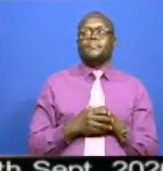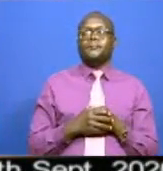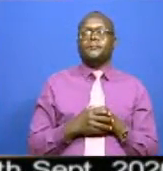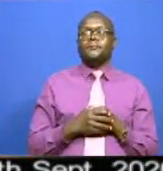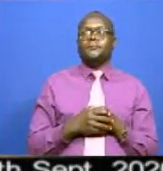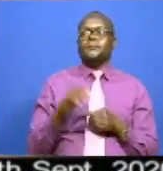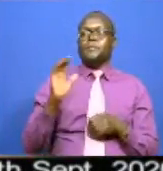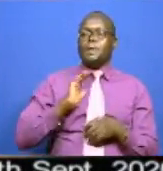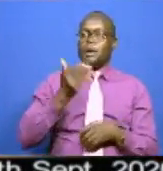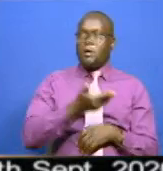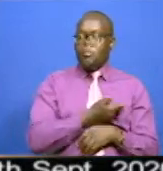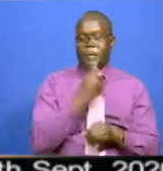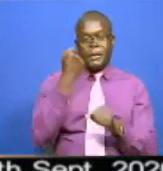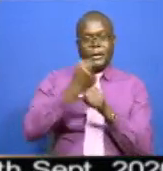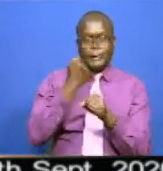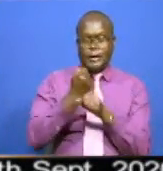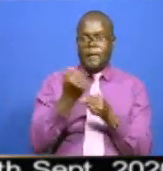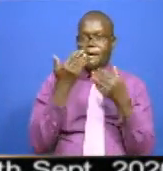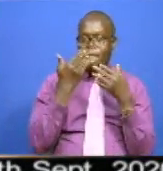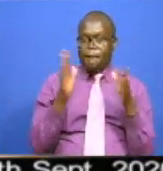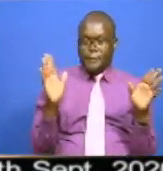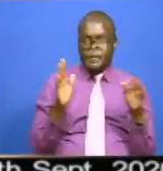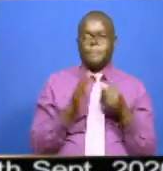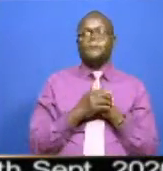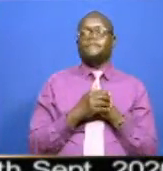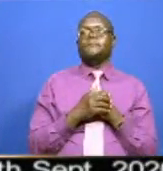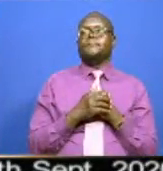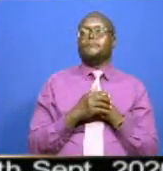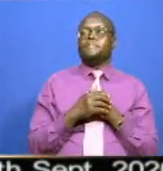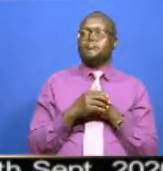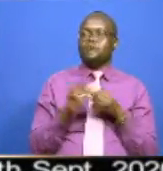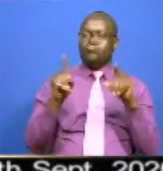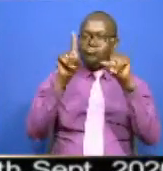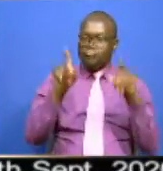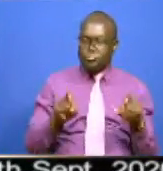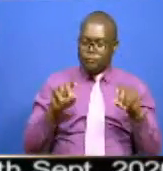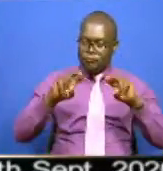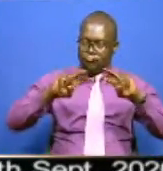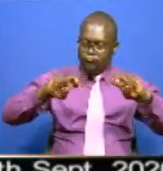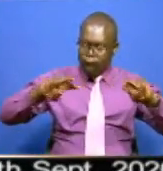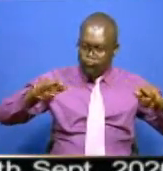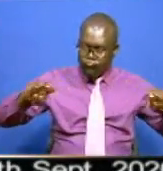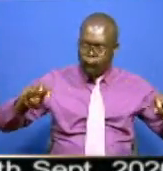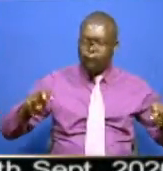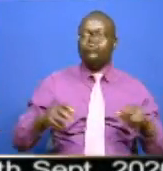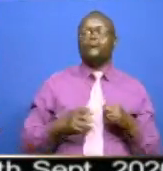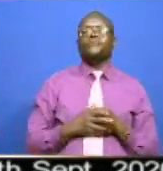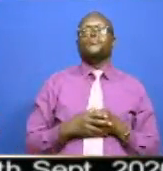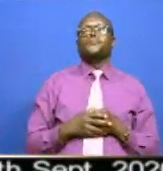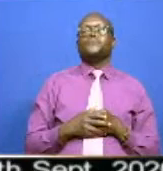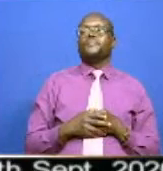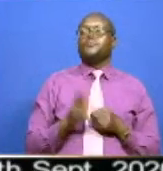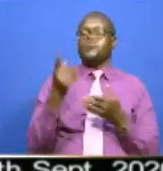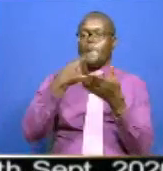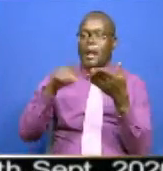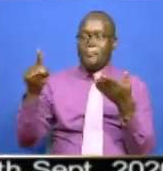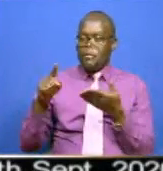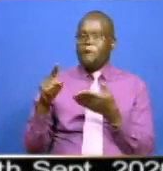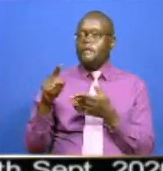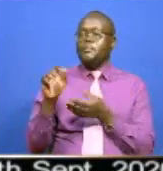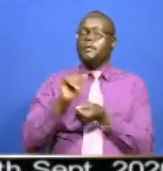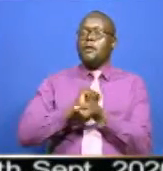The committee conducted the vetting process for approval of the nominees on